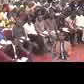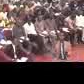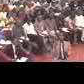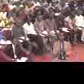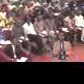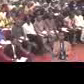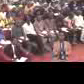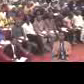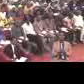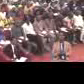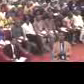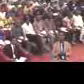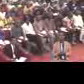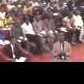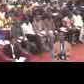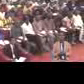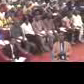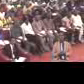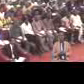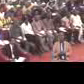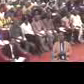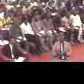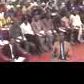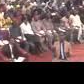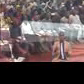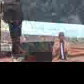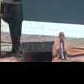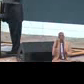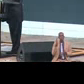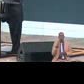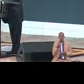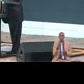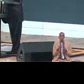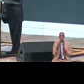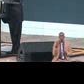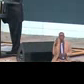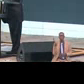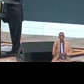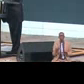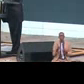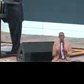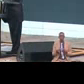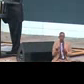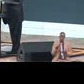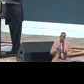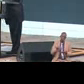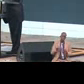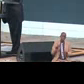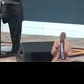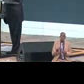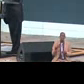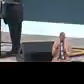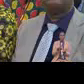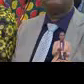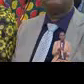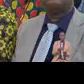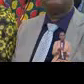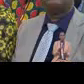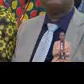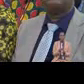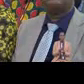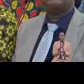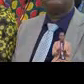your amen. Amen. It will be unfortunate to read in the newspapers, like all these things we